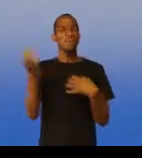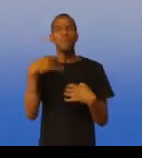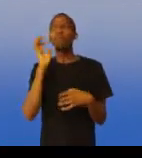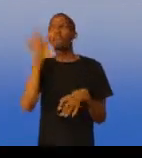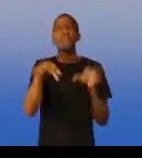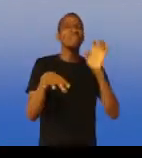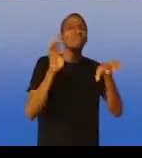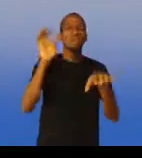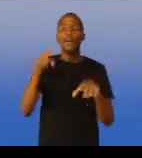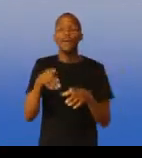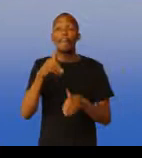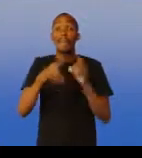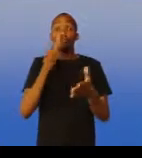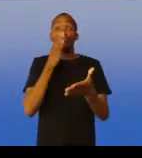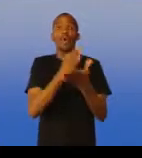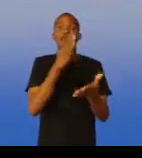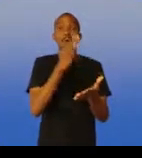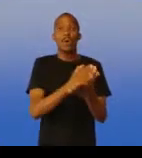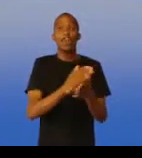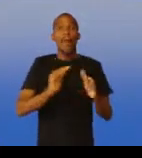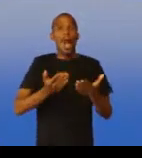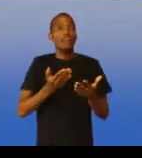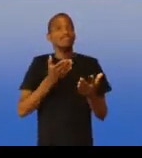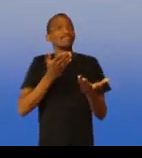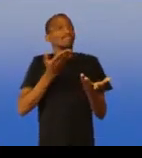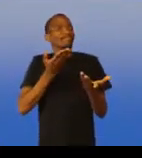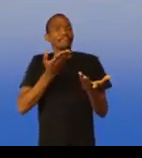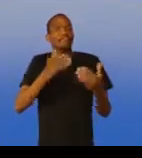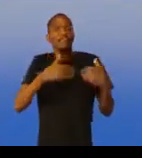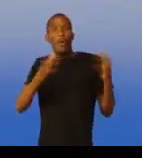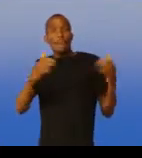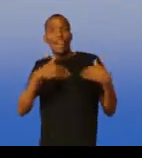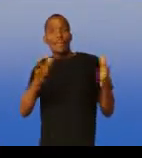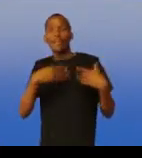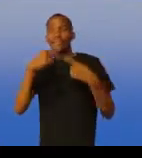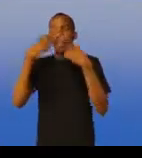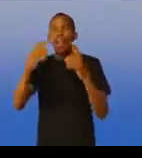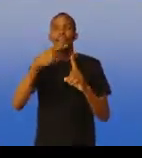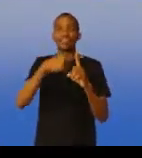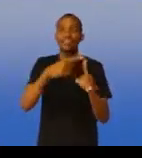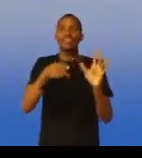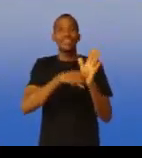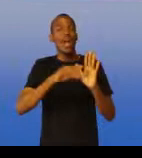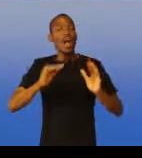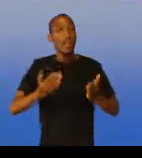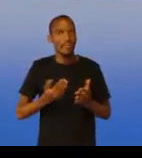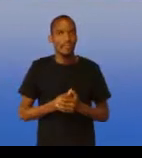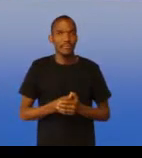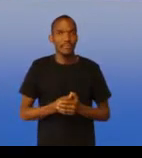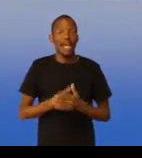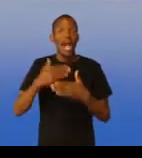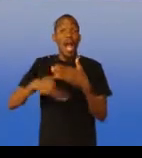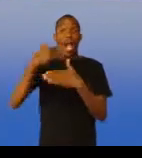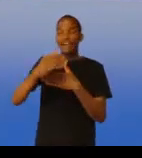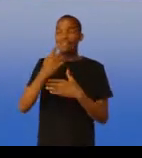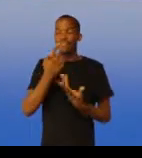it's what stops people from letting other people know that they are HIV positive. Okay, some people, after finding